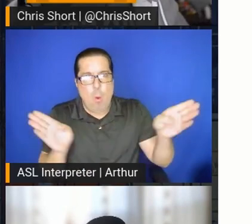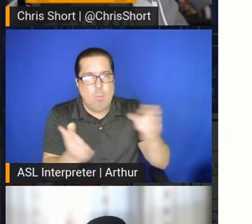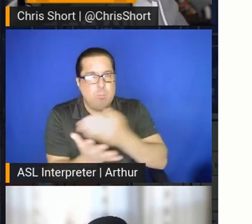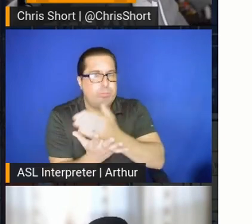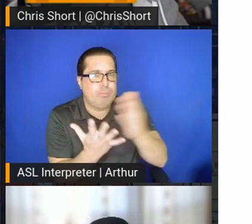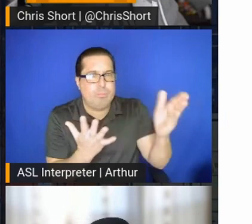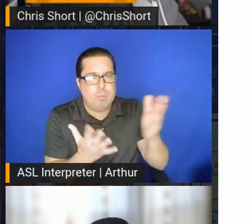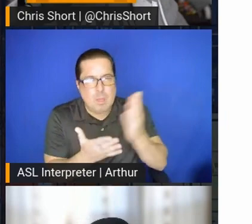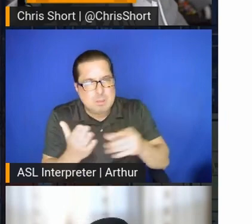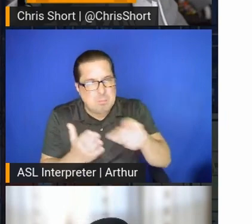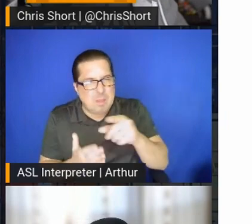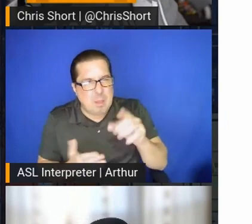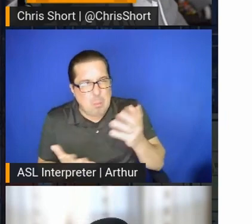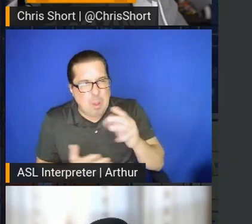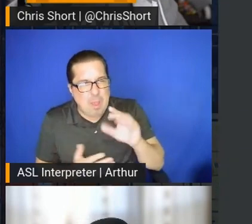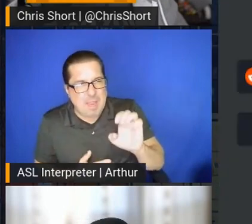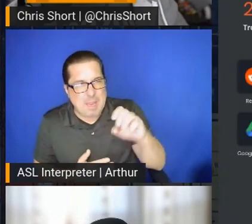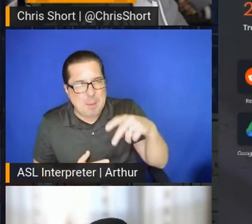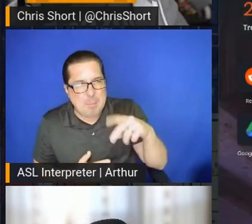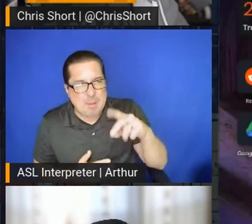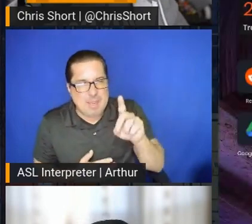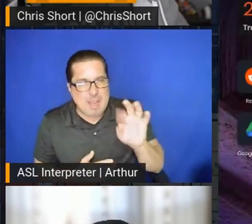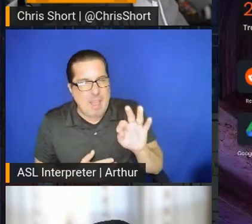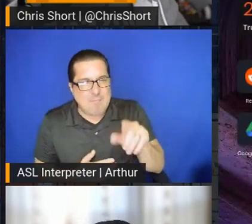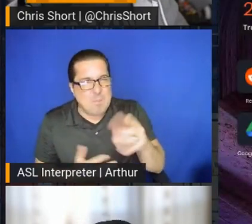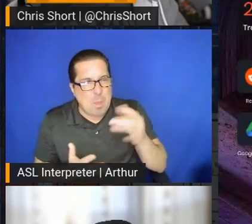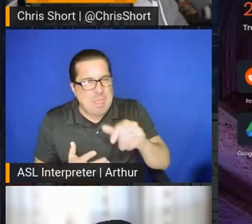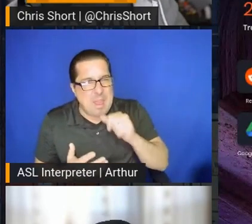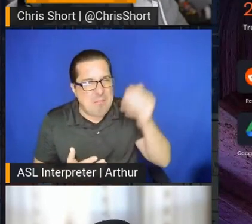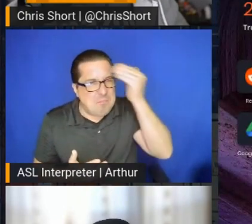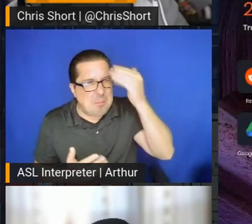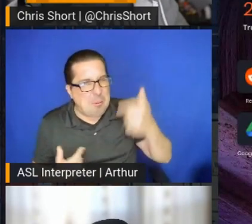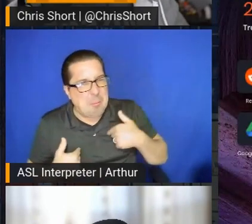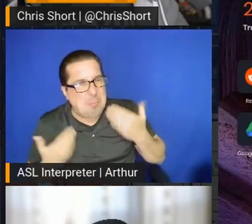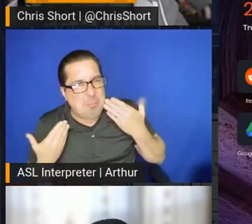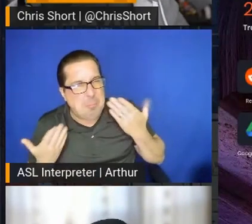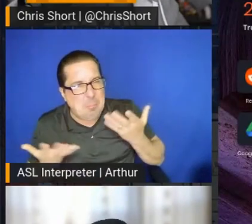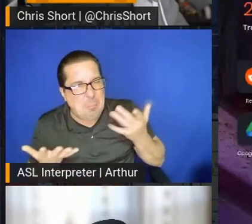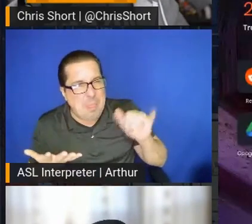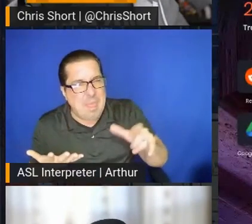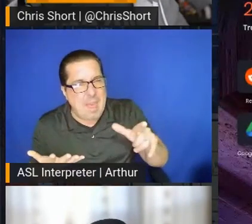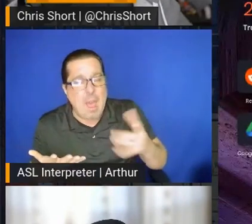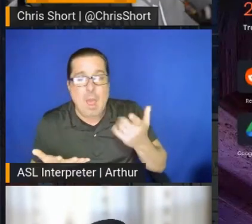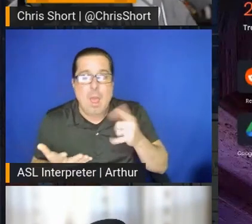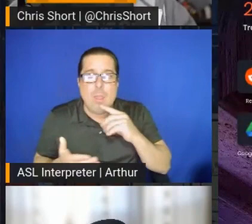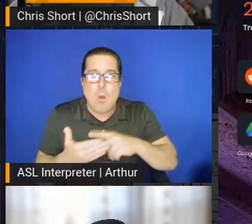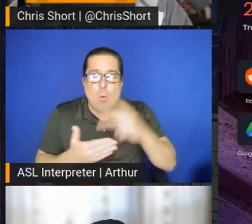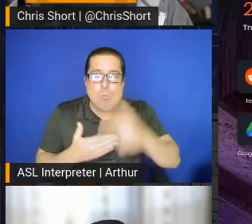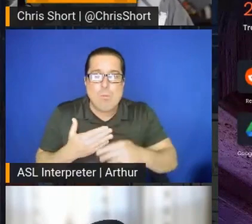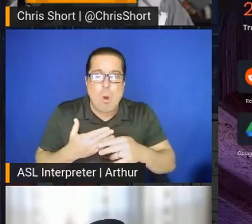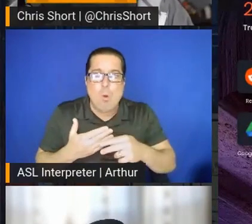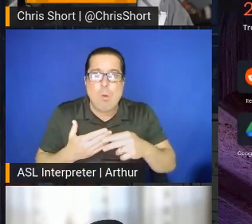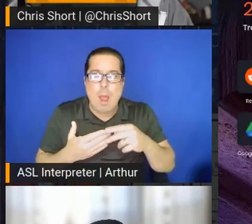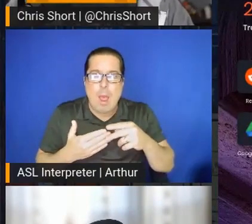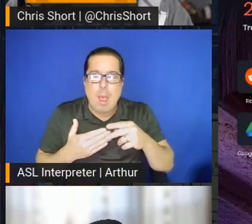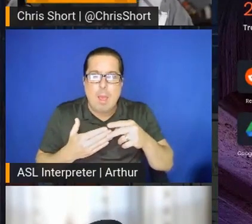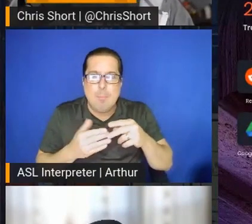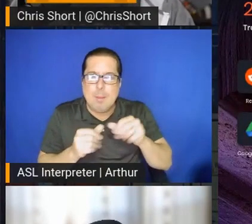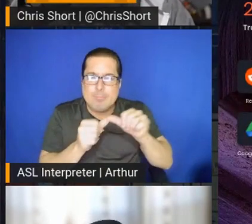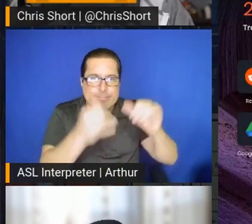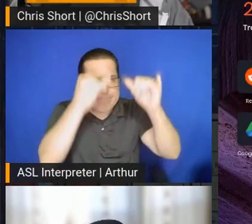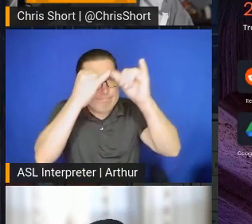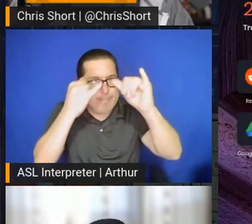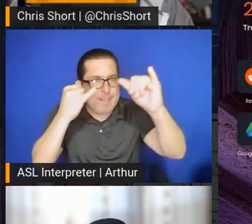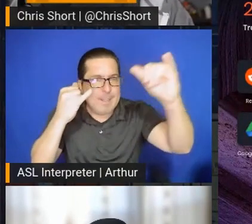familiar with eBPF, what it lets us do is program the kernel. We can dynamically change the way the